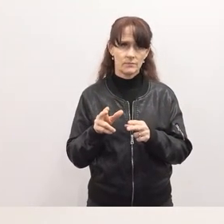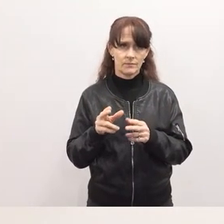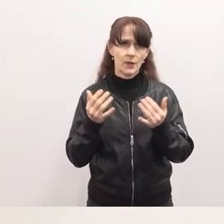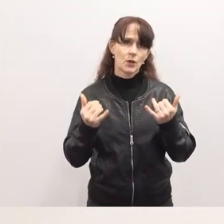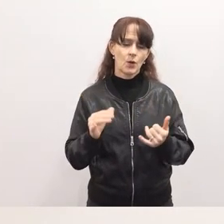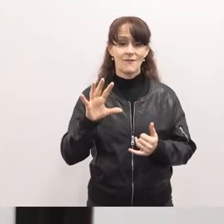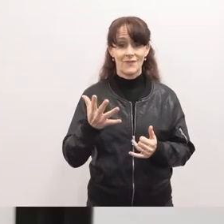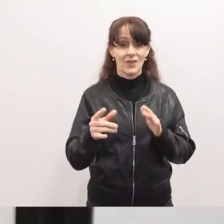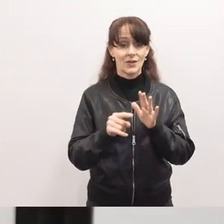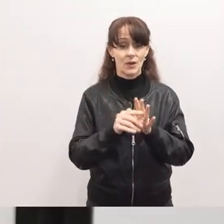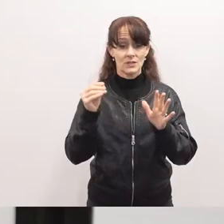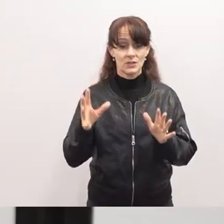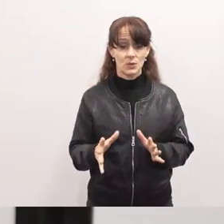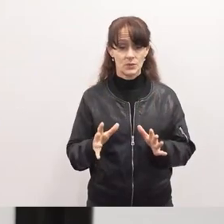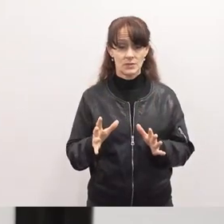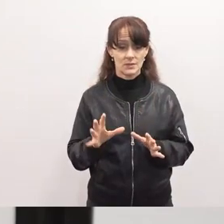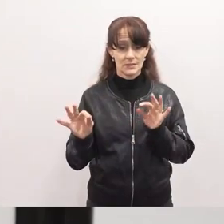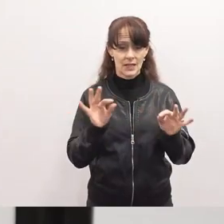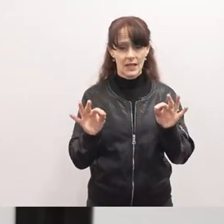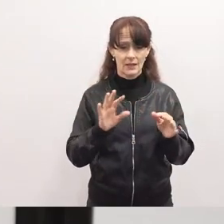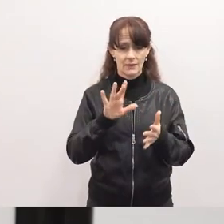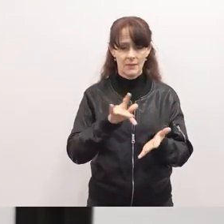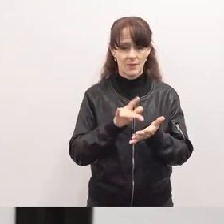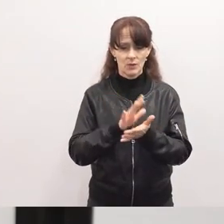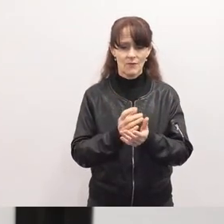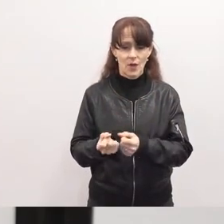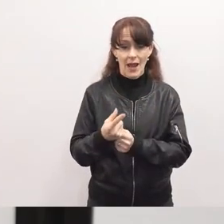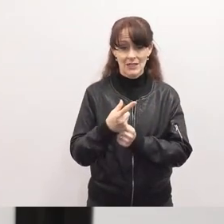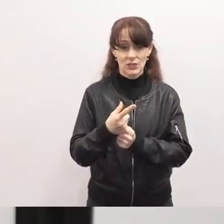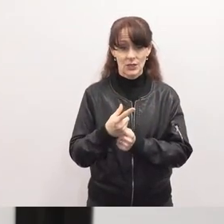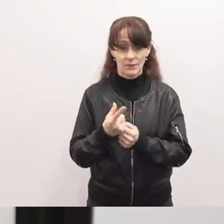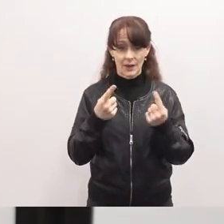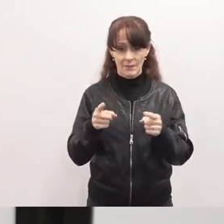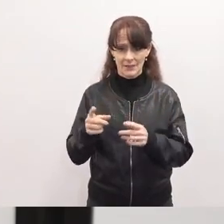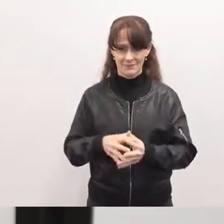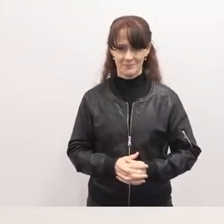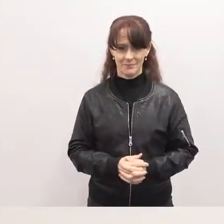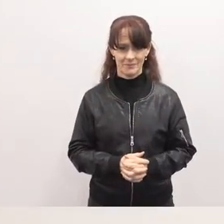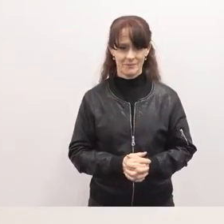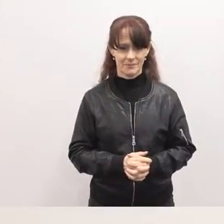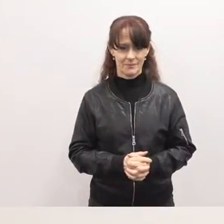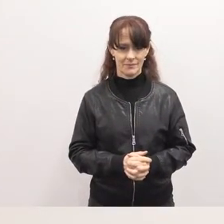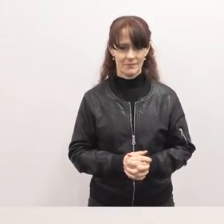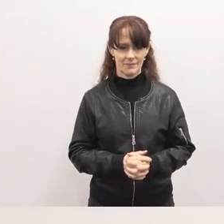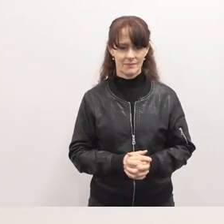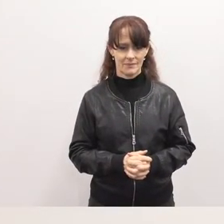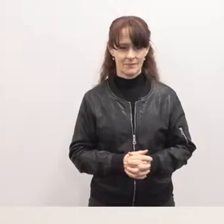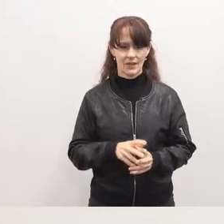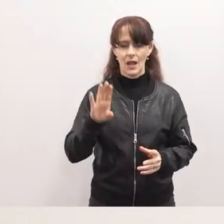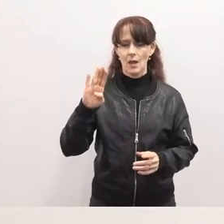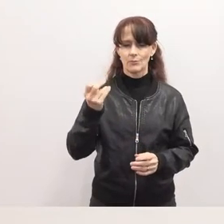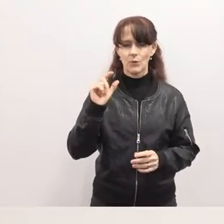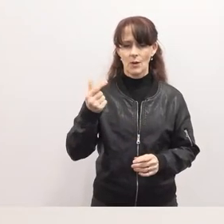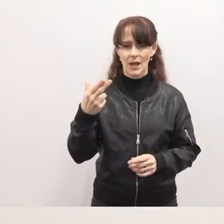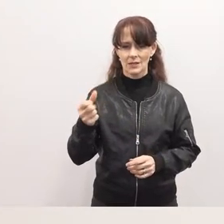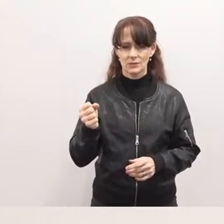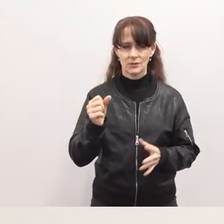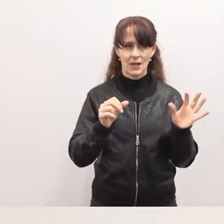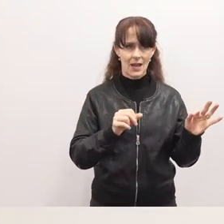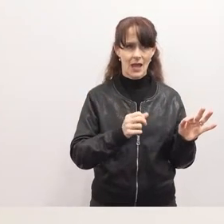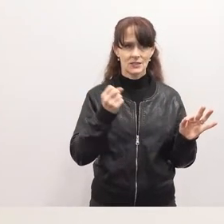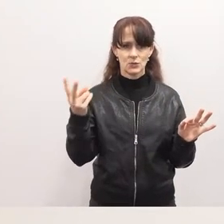current fifth grade students in selecting their middle school for next year. Where is that? That's at Browning High School from 9